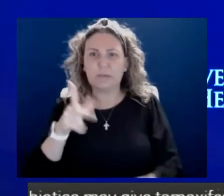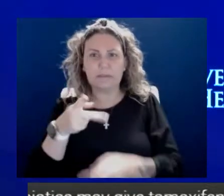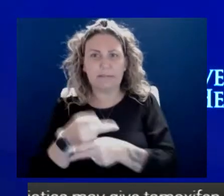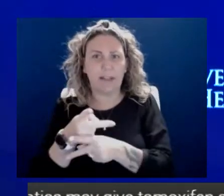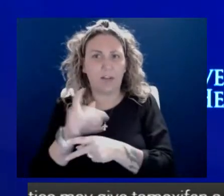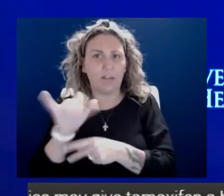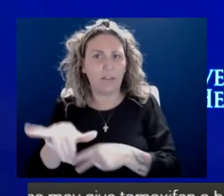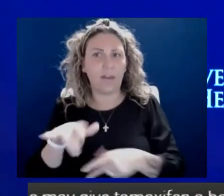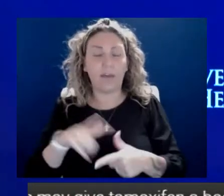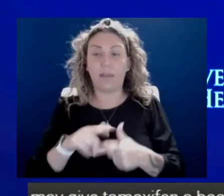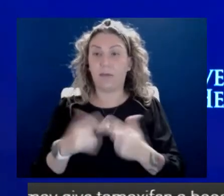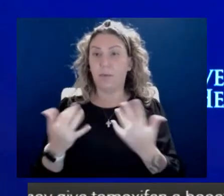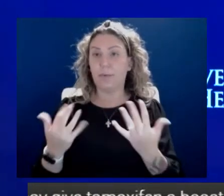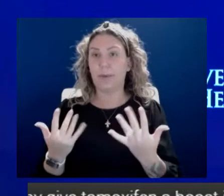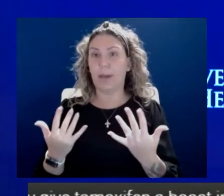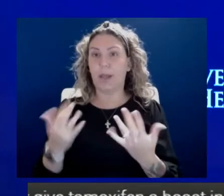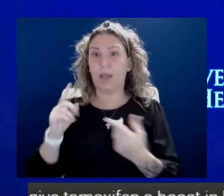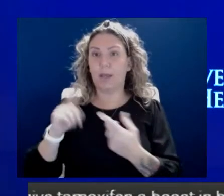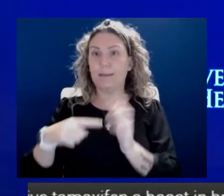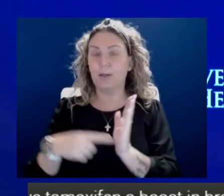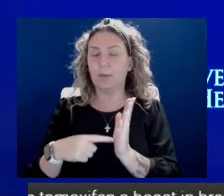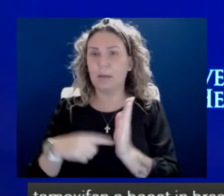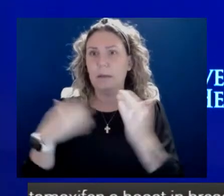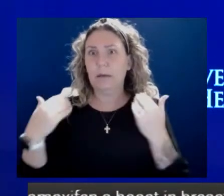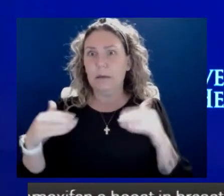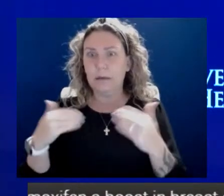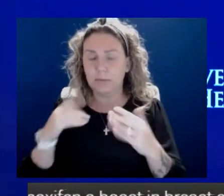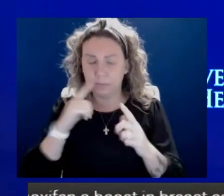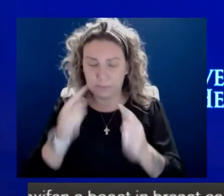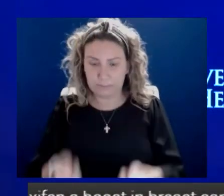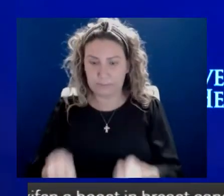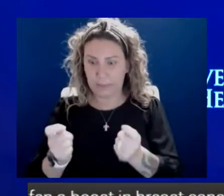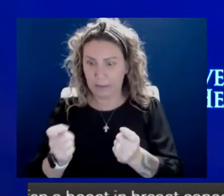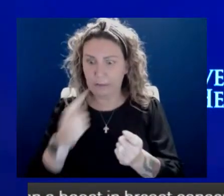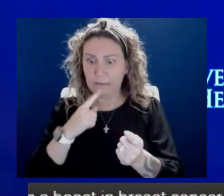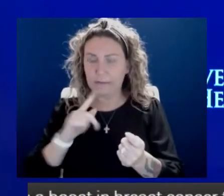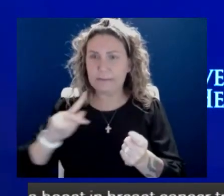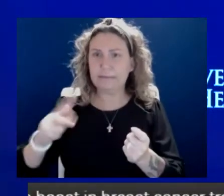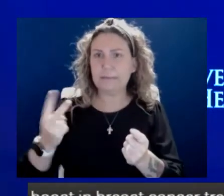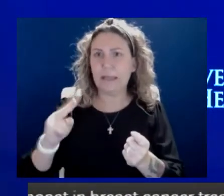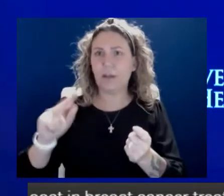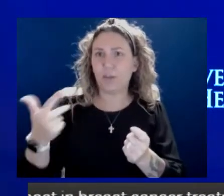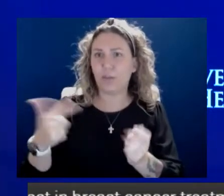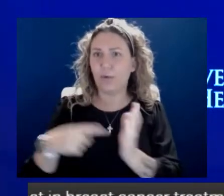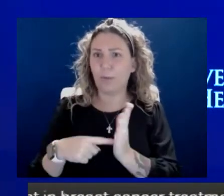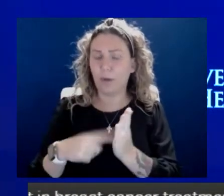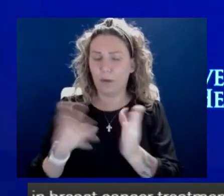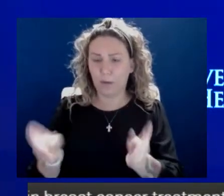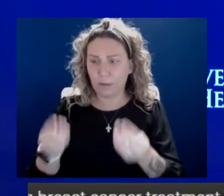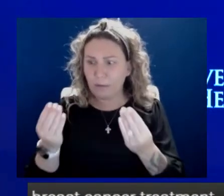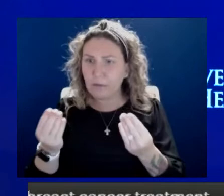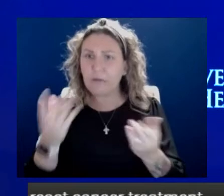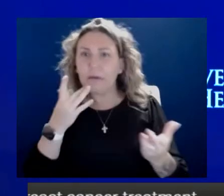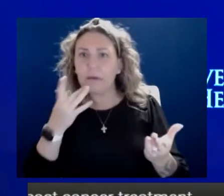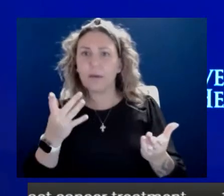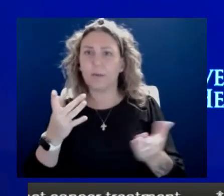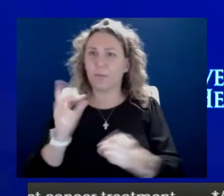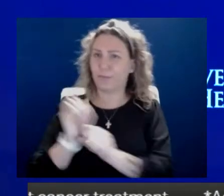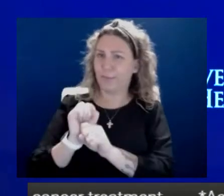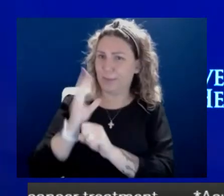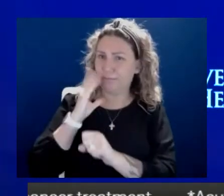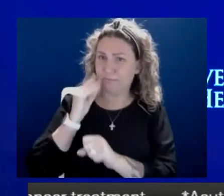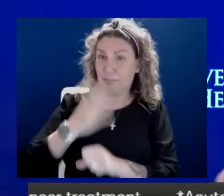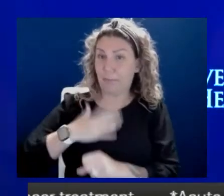then we wait until that bill comes at home, and then the second bill and the third bill. We're experiencing this in my personal family. I have